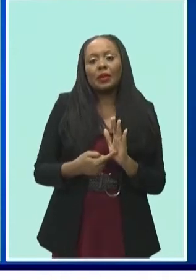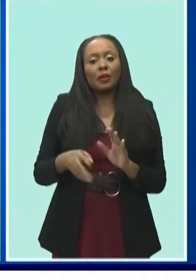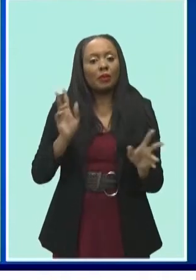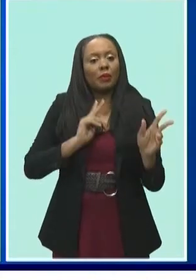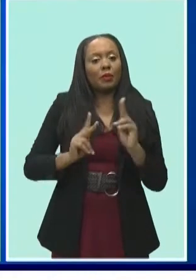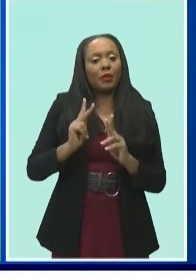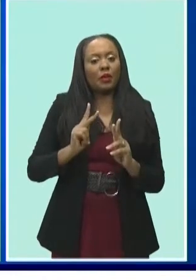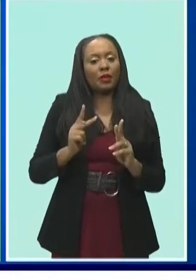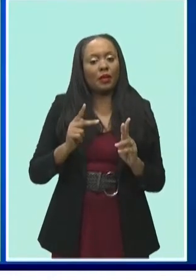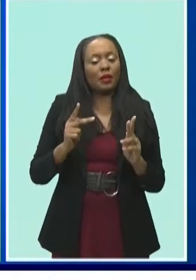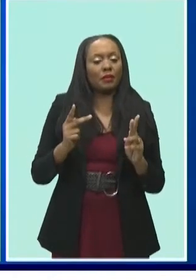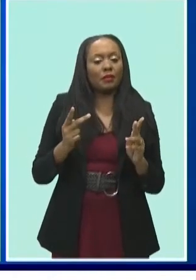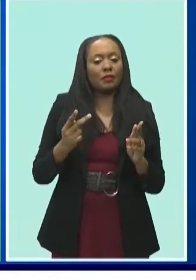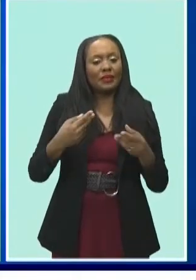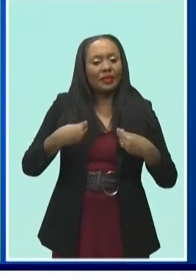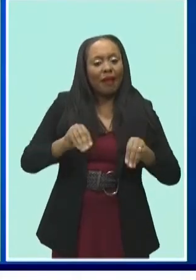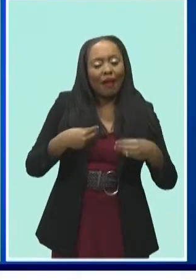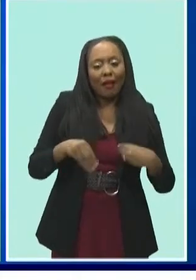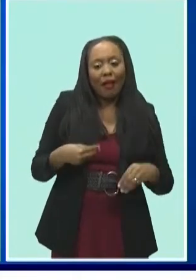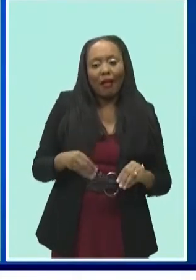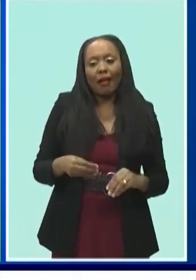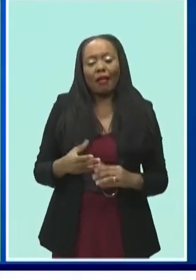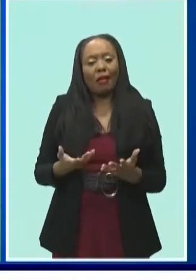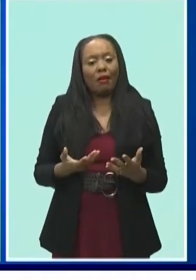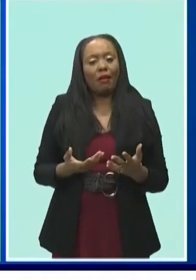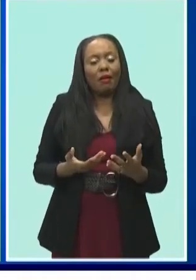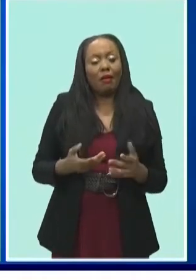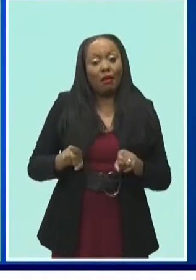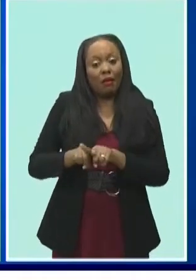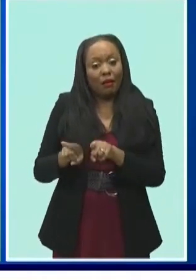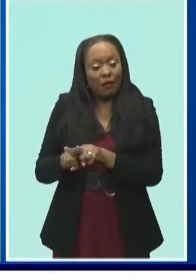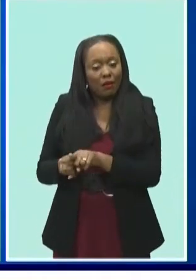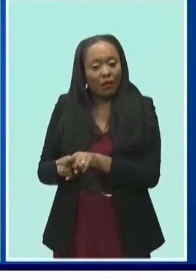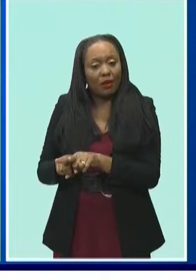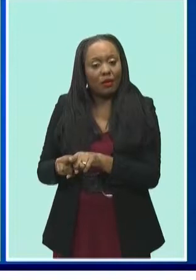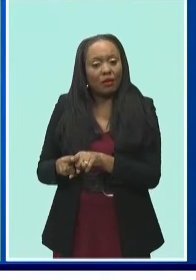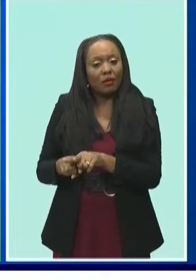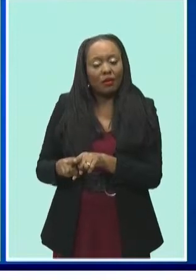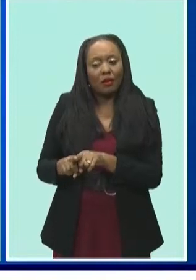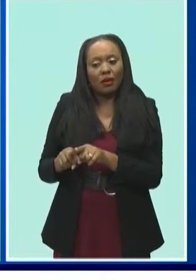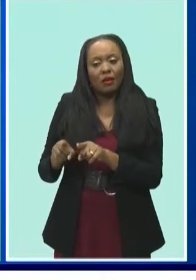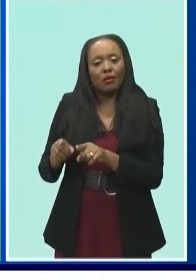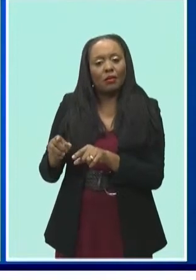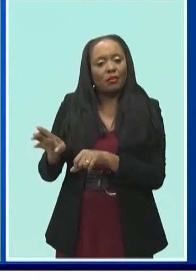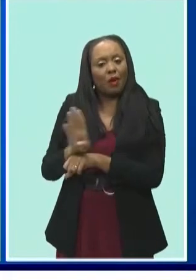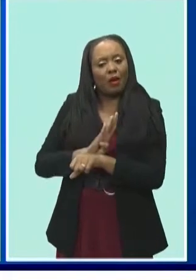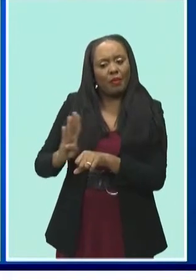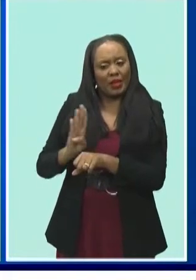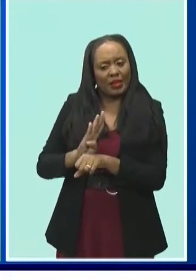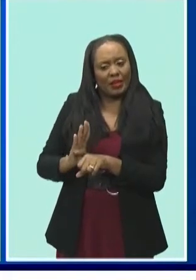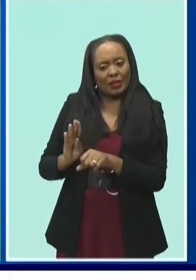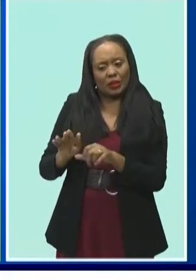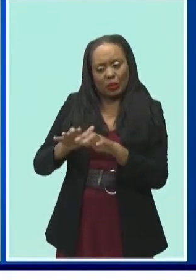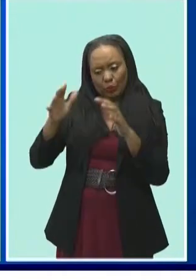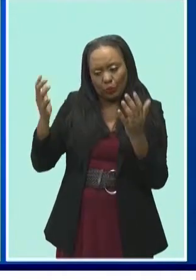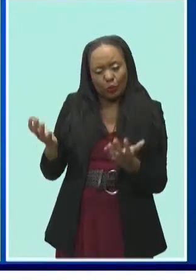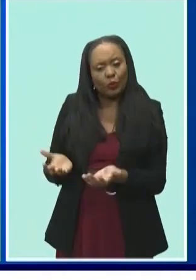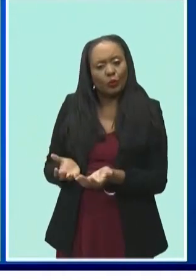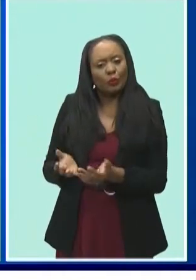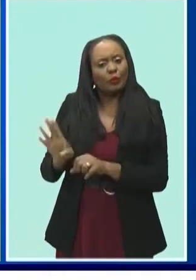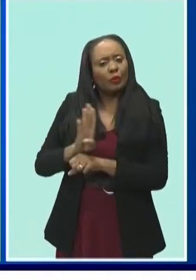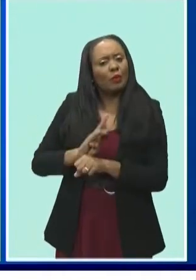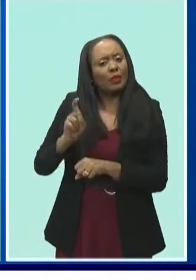for sports people, and so on, and also for the country at large. Barbados needs that kind